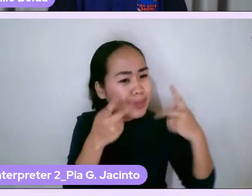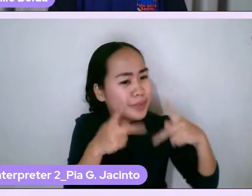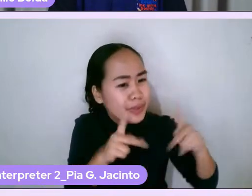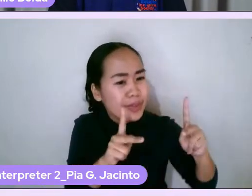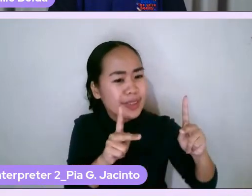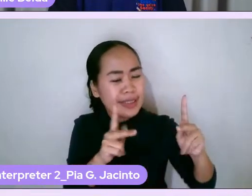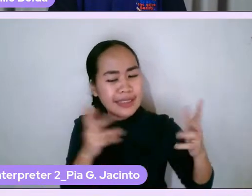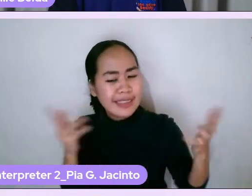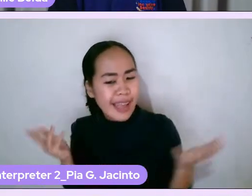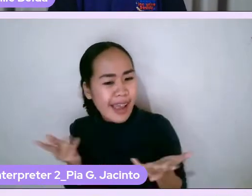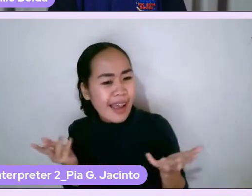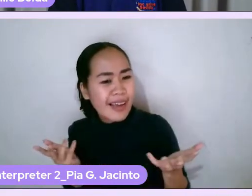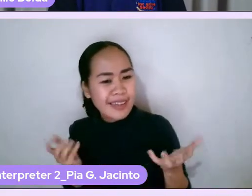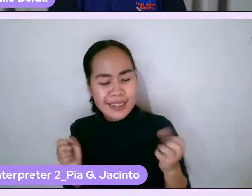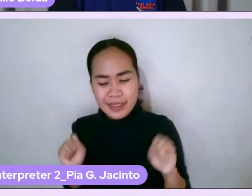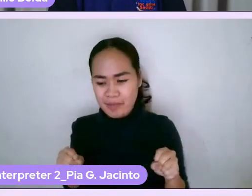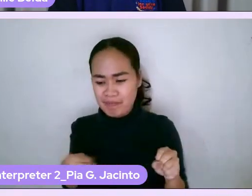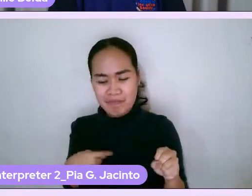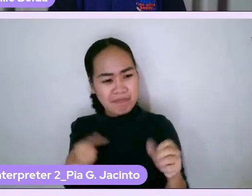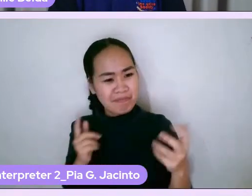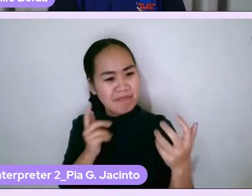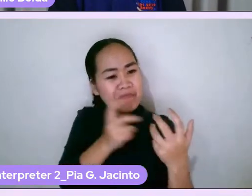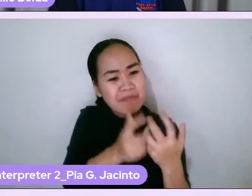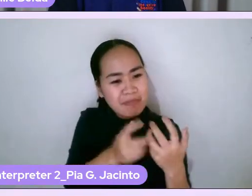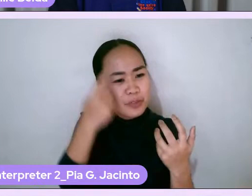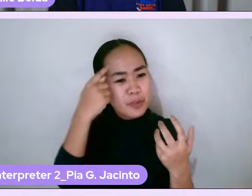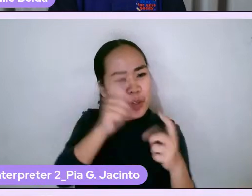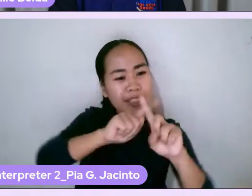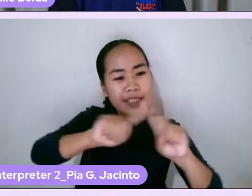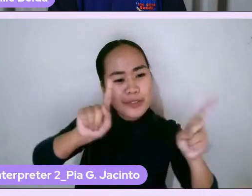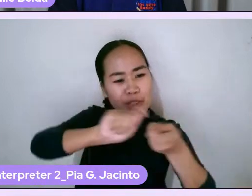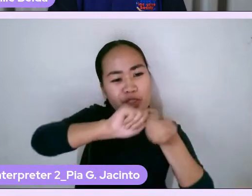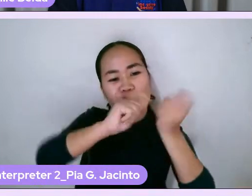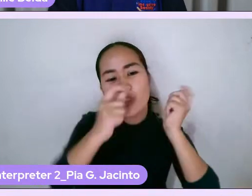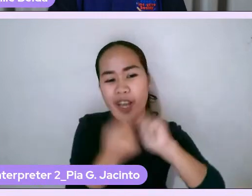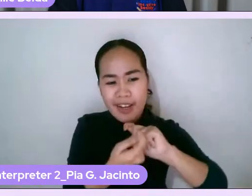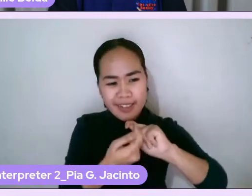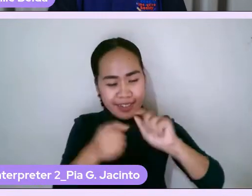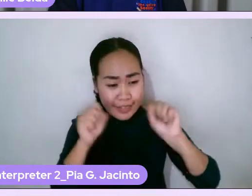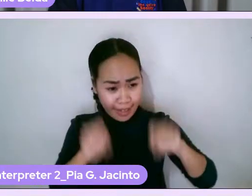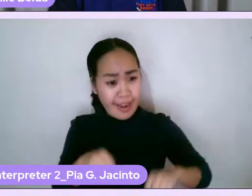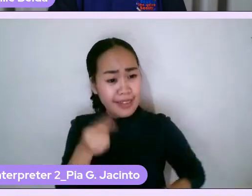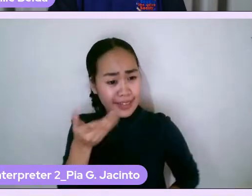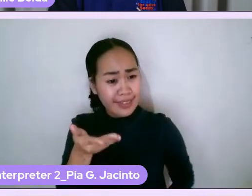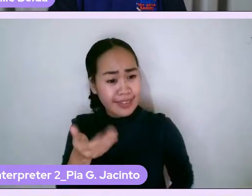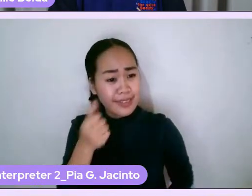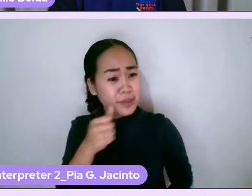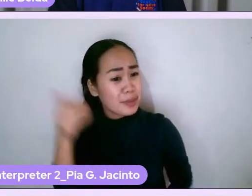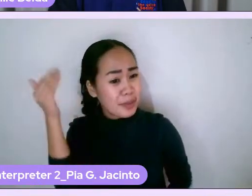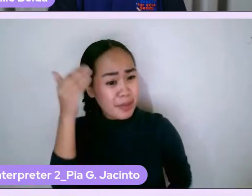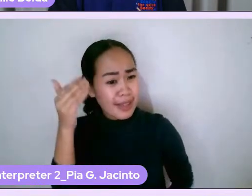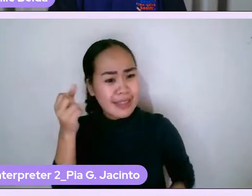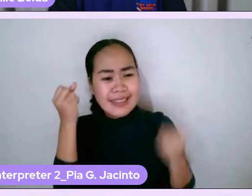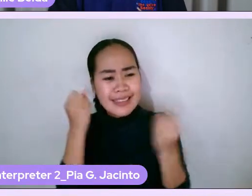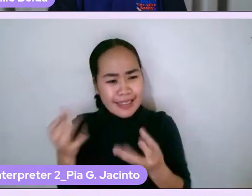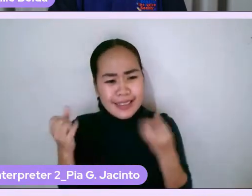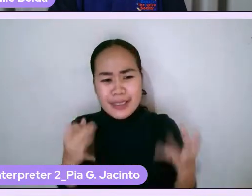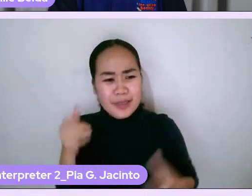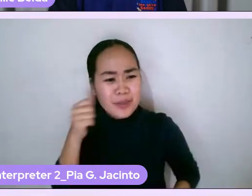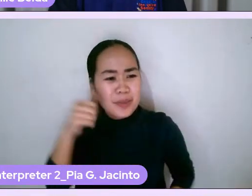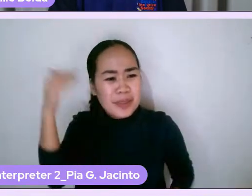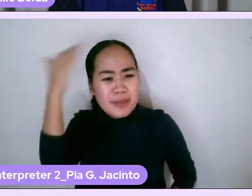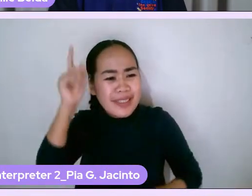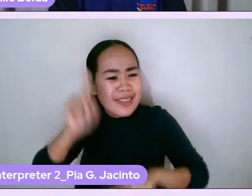where you can make a difference, right? And you can do it. You can do it as a woman there, and there are many women with very